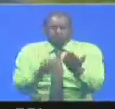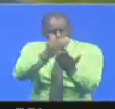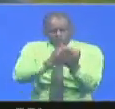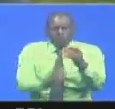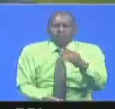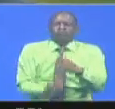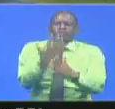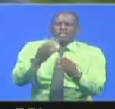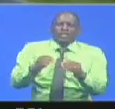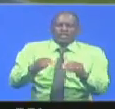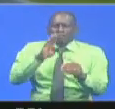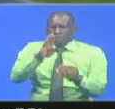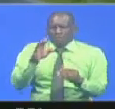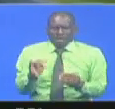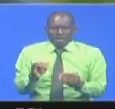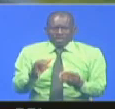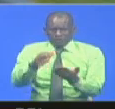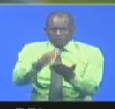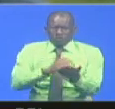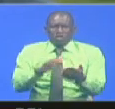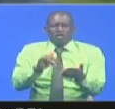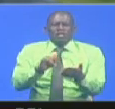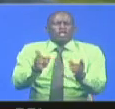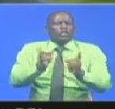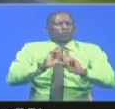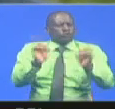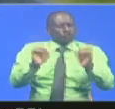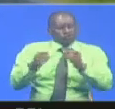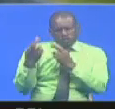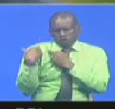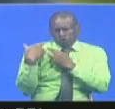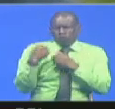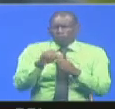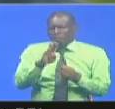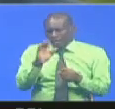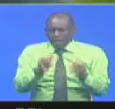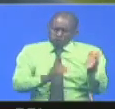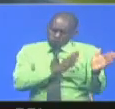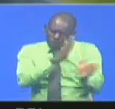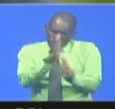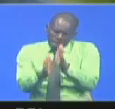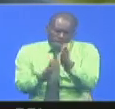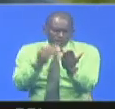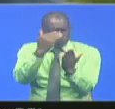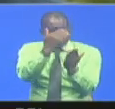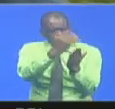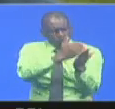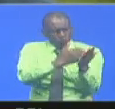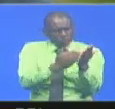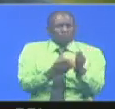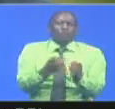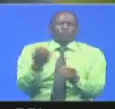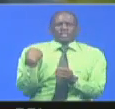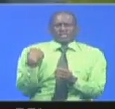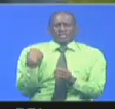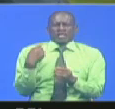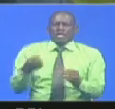it was not BBI which was handling the function. Our